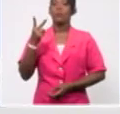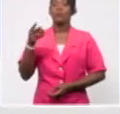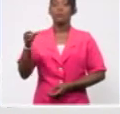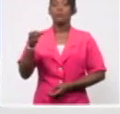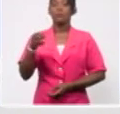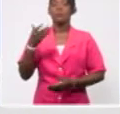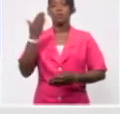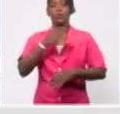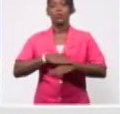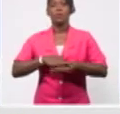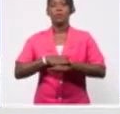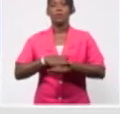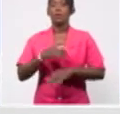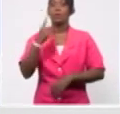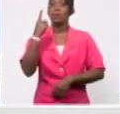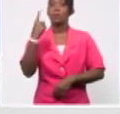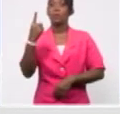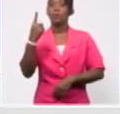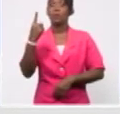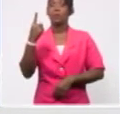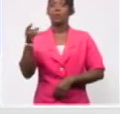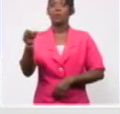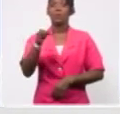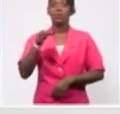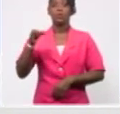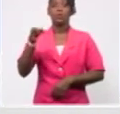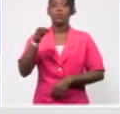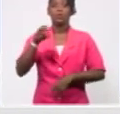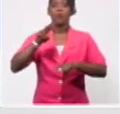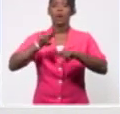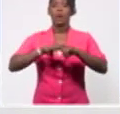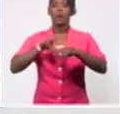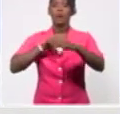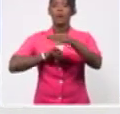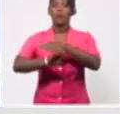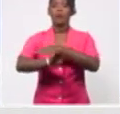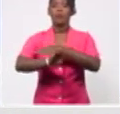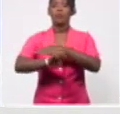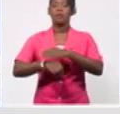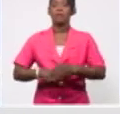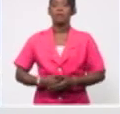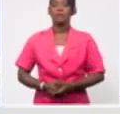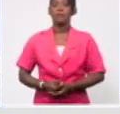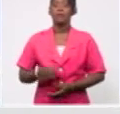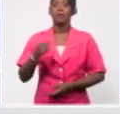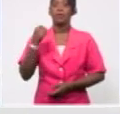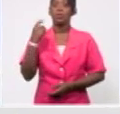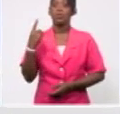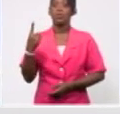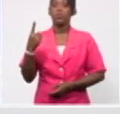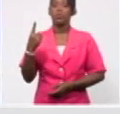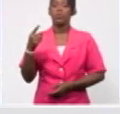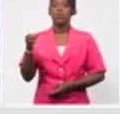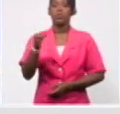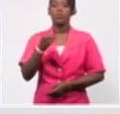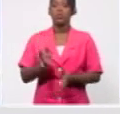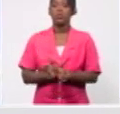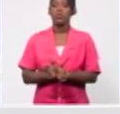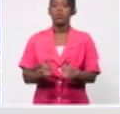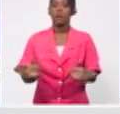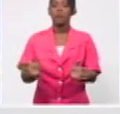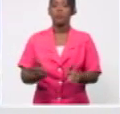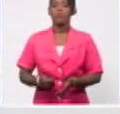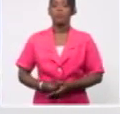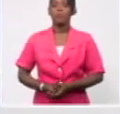the municipality of the same name. Yesterday's results therefore mean that Ciego de